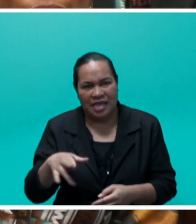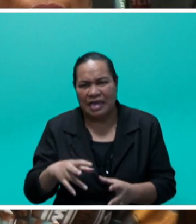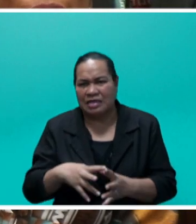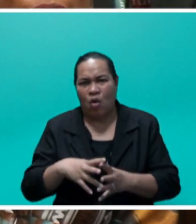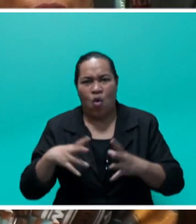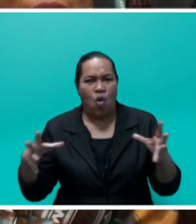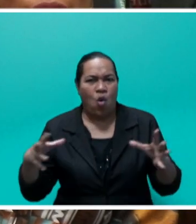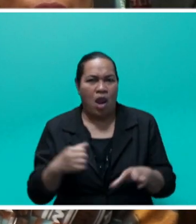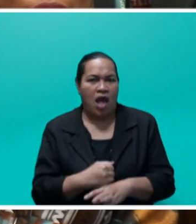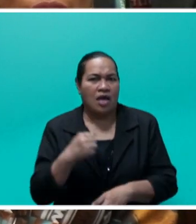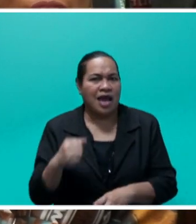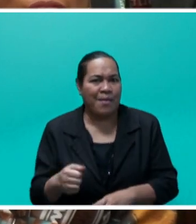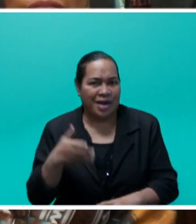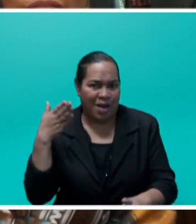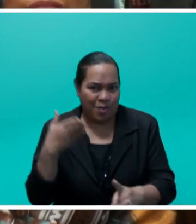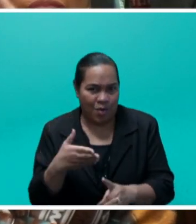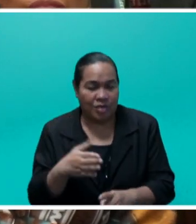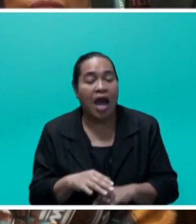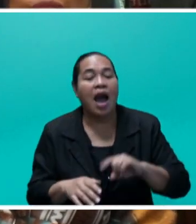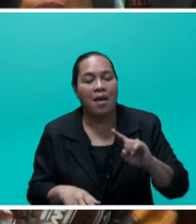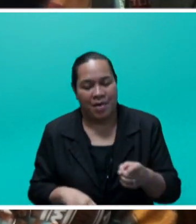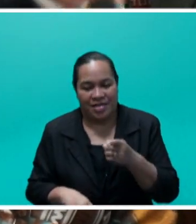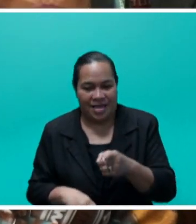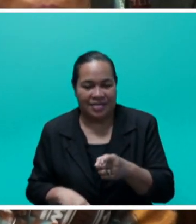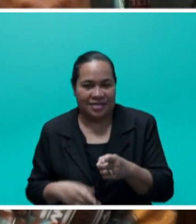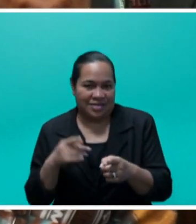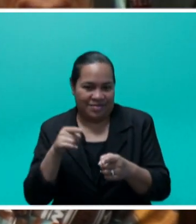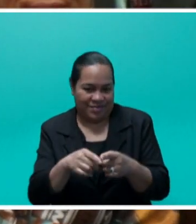government approach. But that is the focal point,